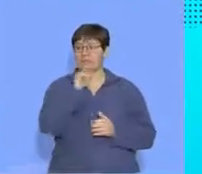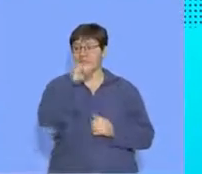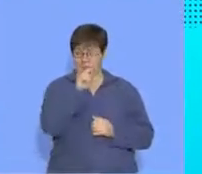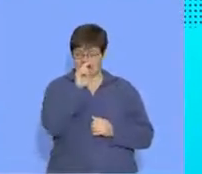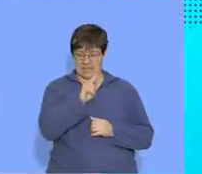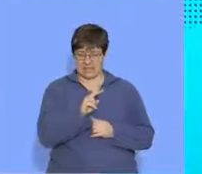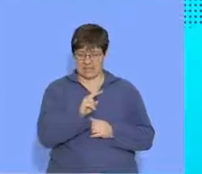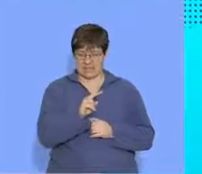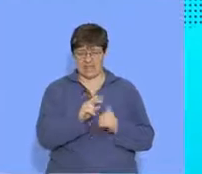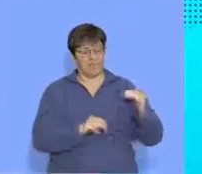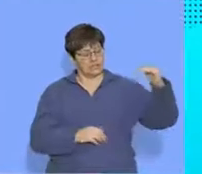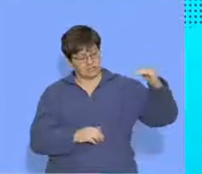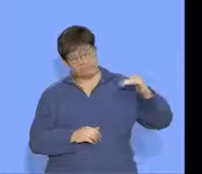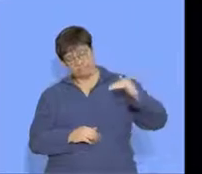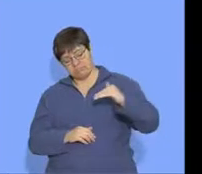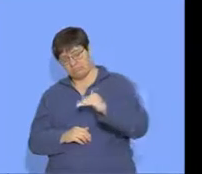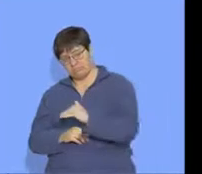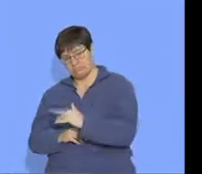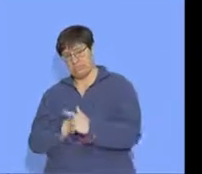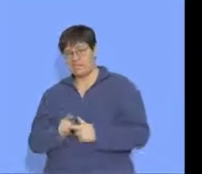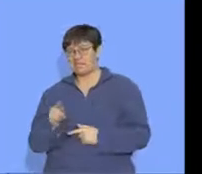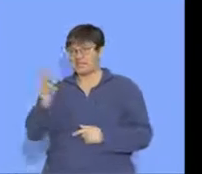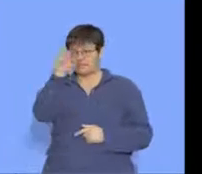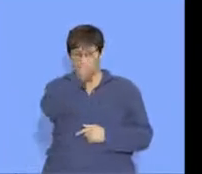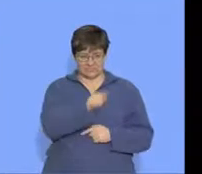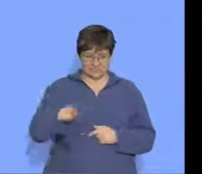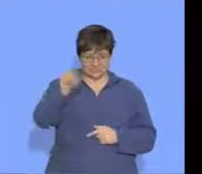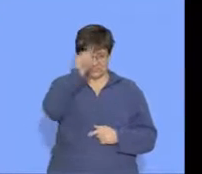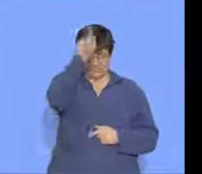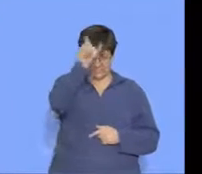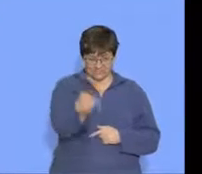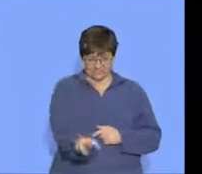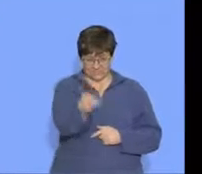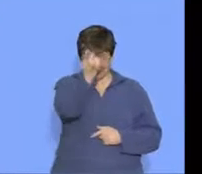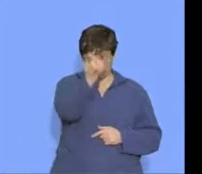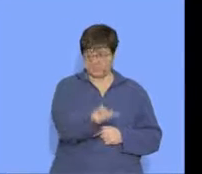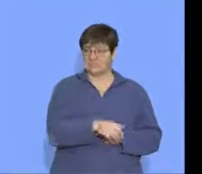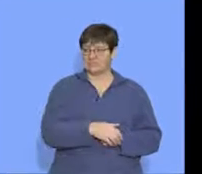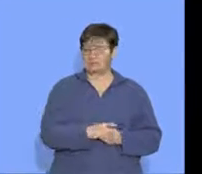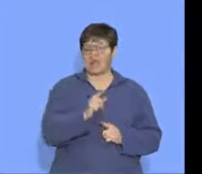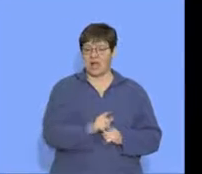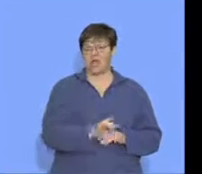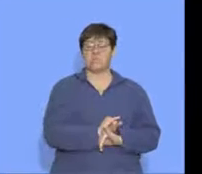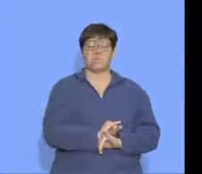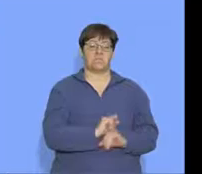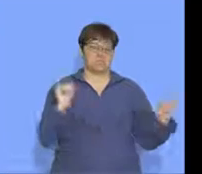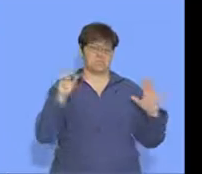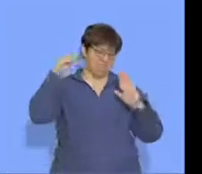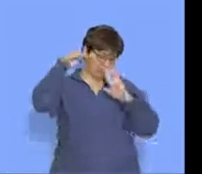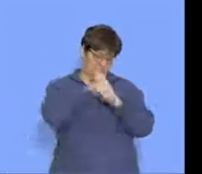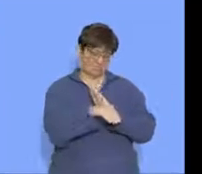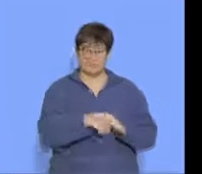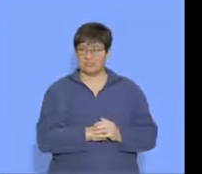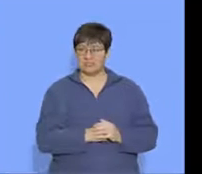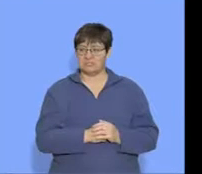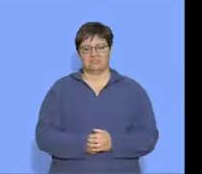general decrease, but there is a key that we need to identify in that there is a significant decrease in this slope, meaning